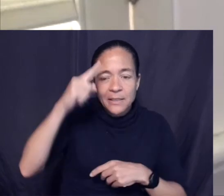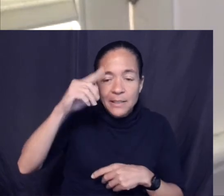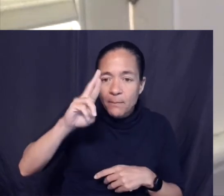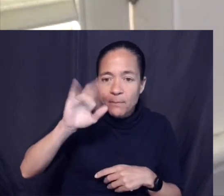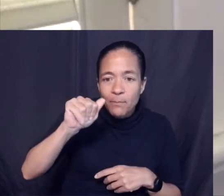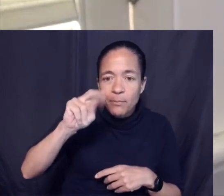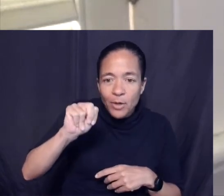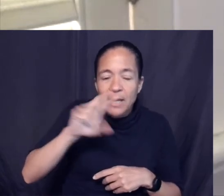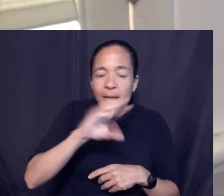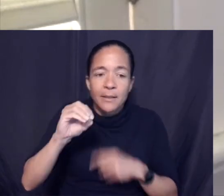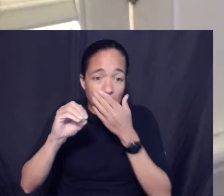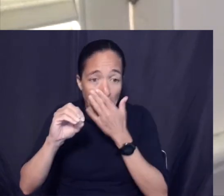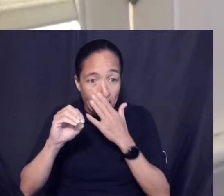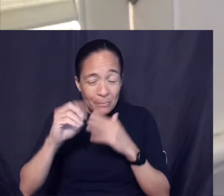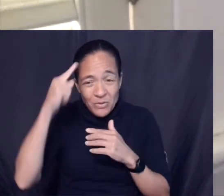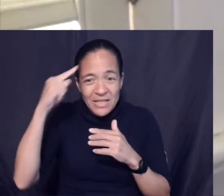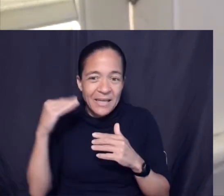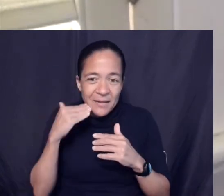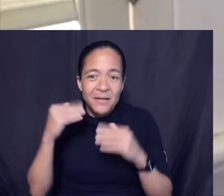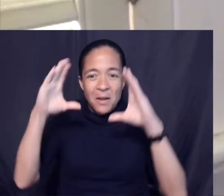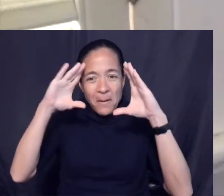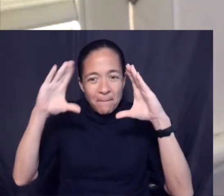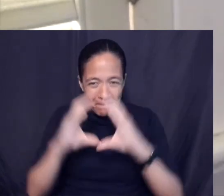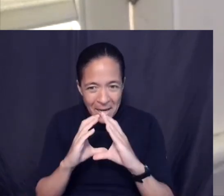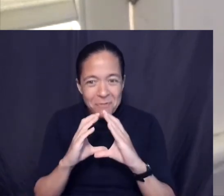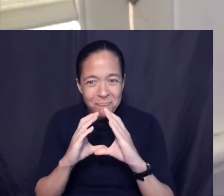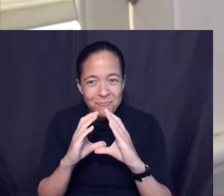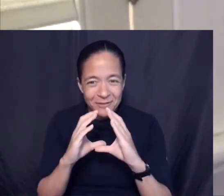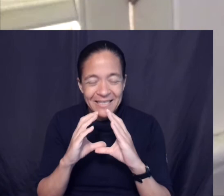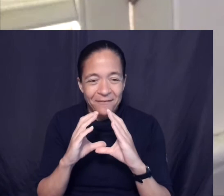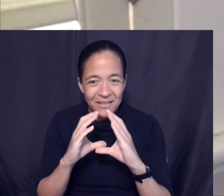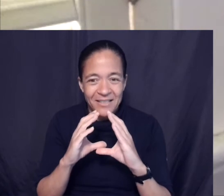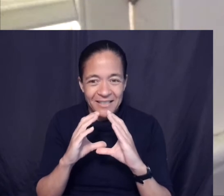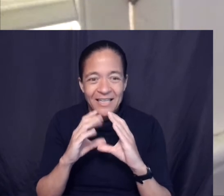the craniostenosis, the microcephaly.